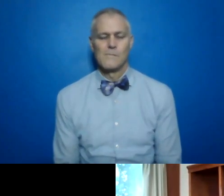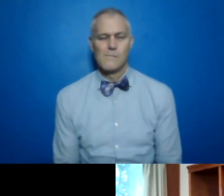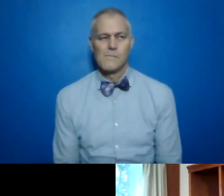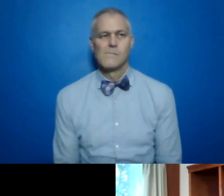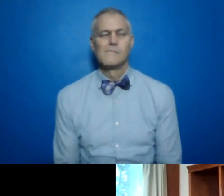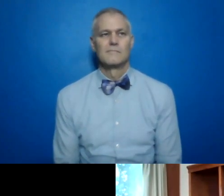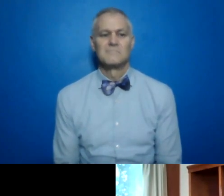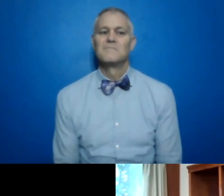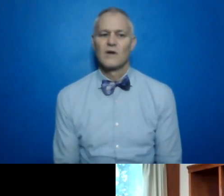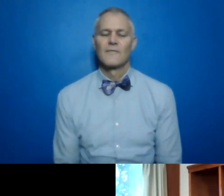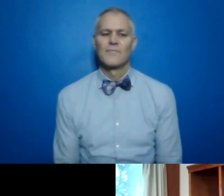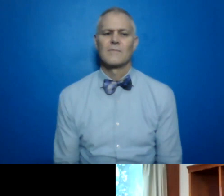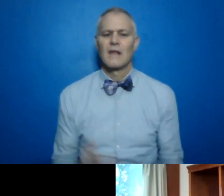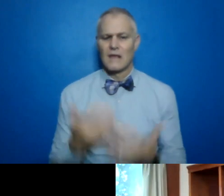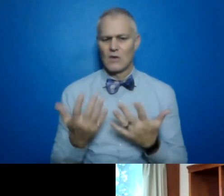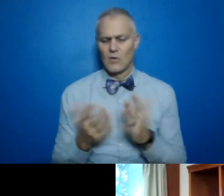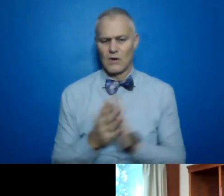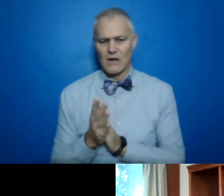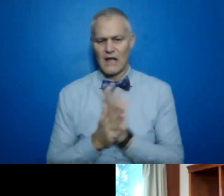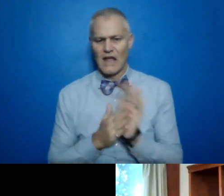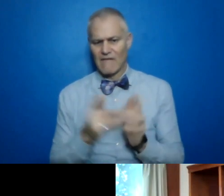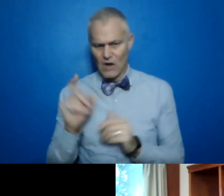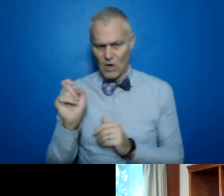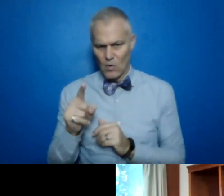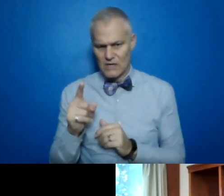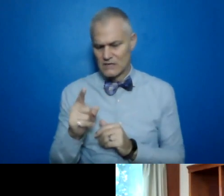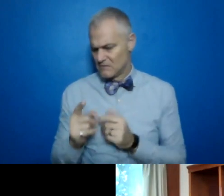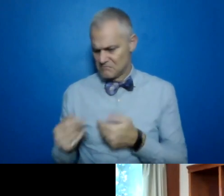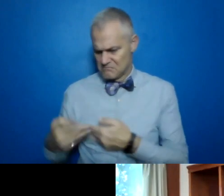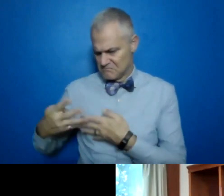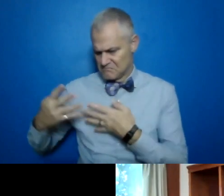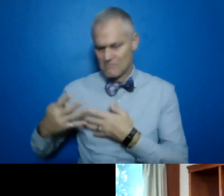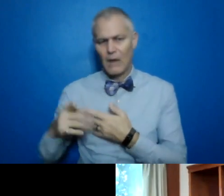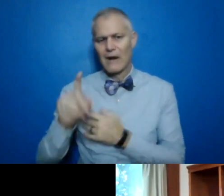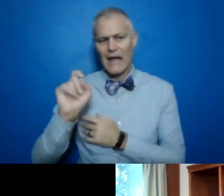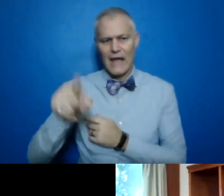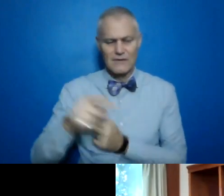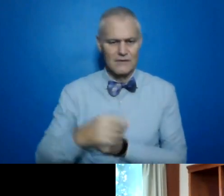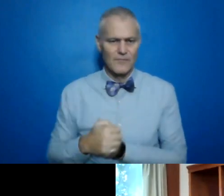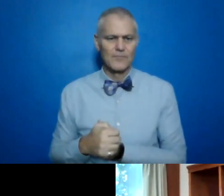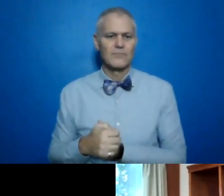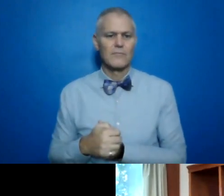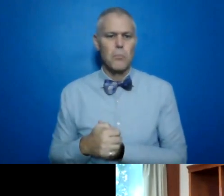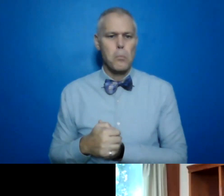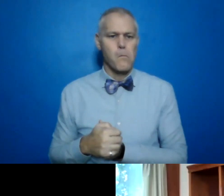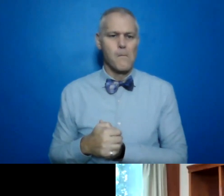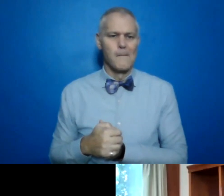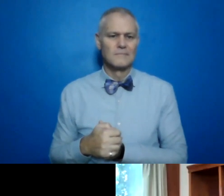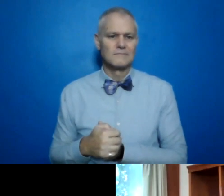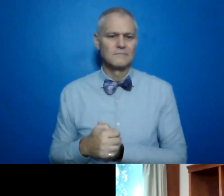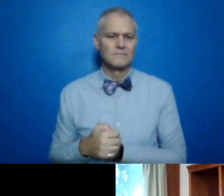All right. Well, we do have a question. I think it's a good one I want to ask you. Okay.